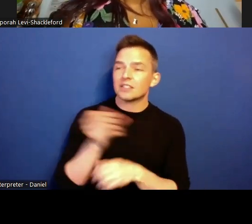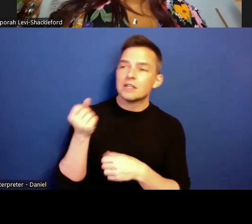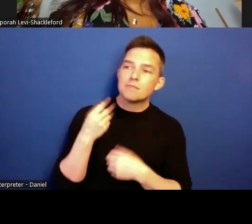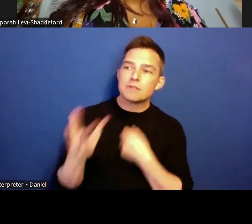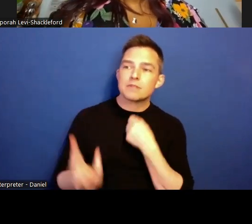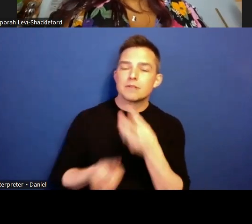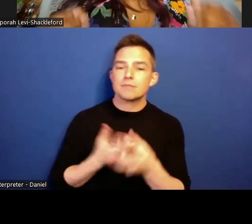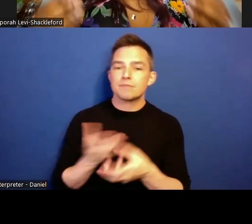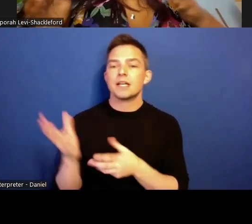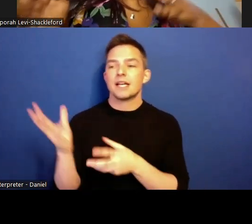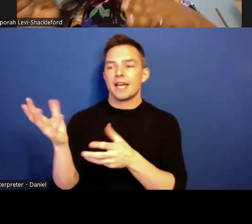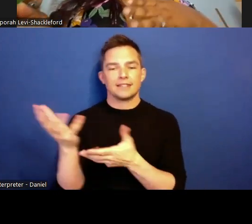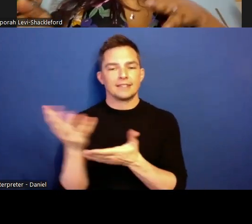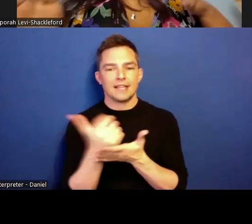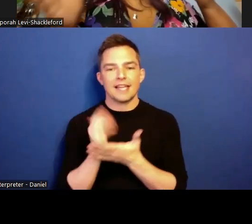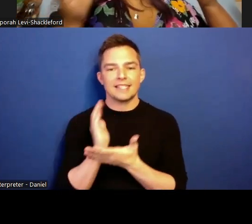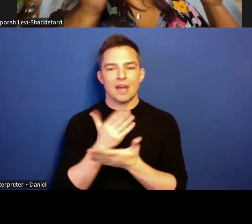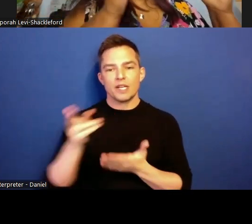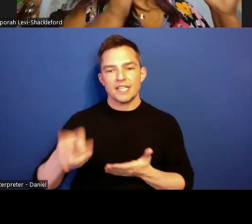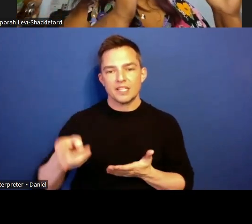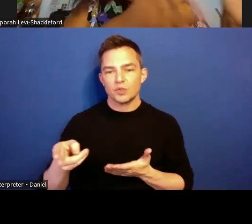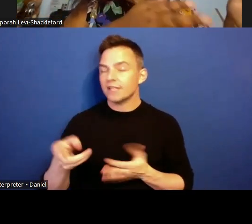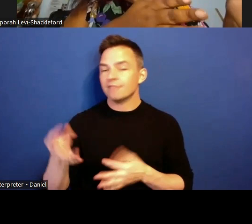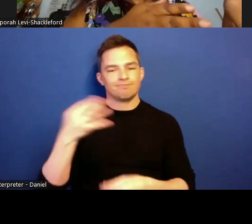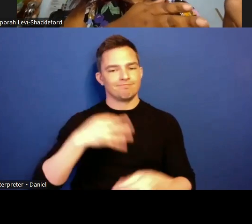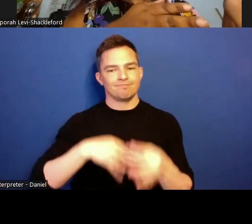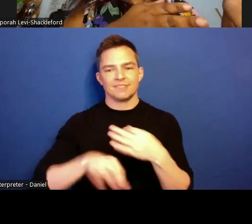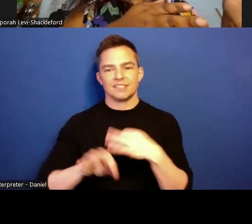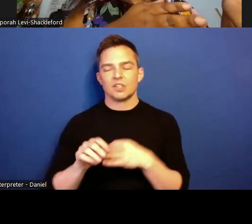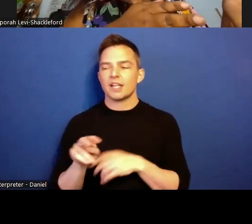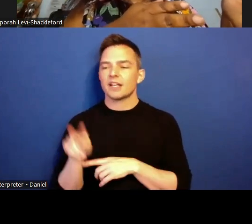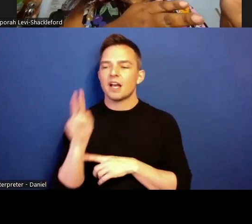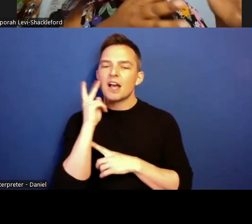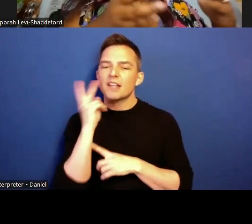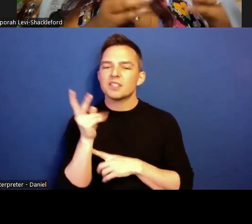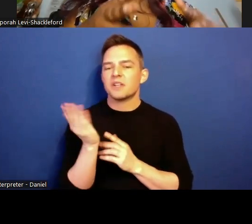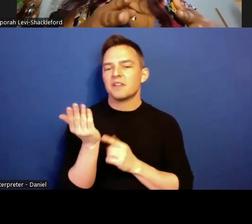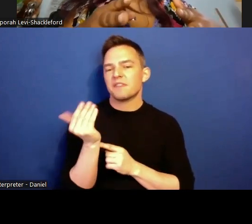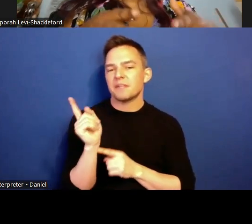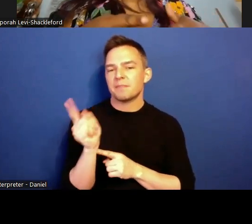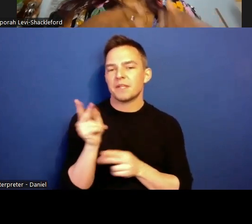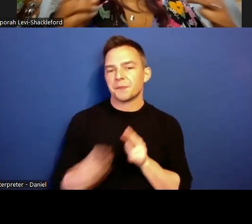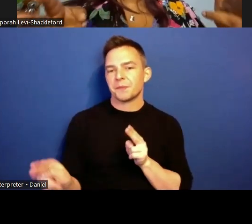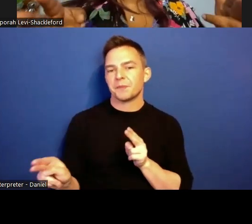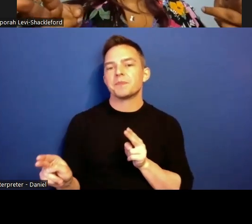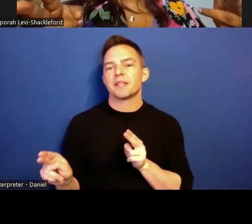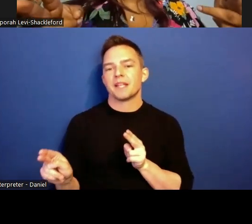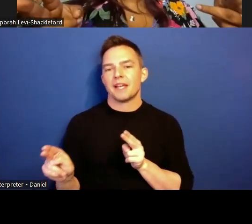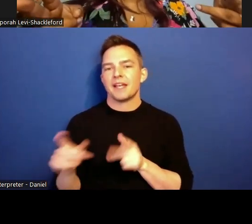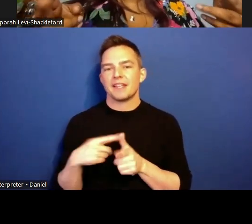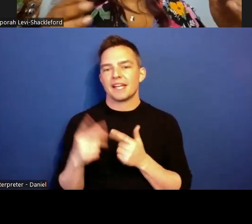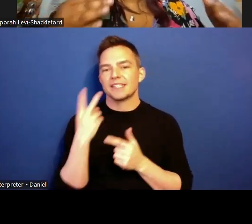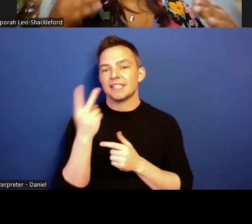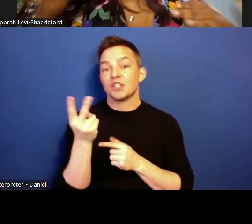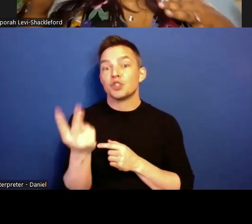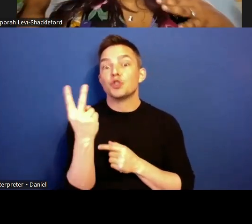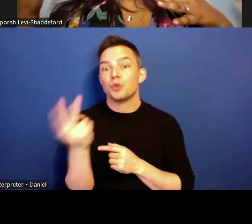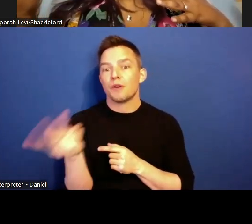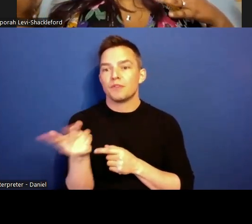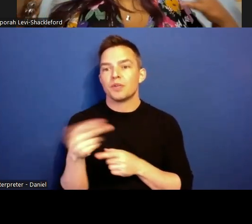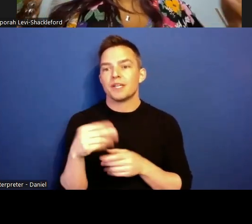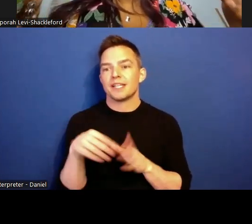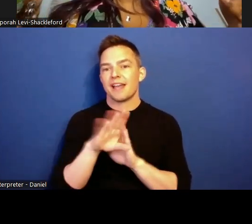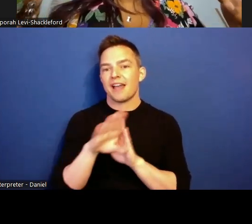our history, I'm going to just see you for 15 minutes. So then at least I can see two of you in a half hour and